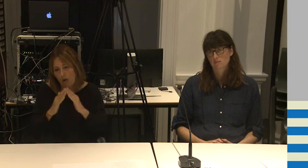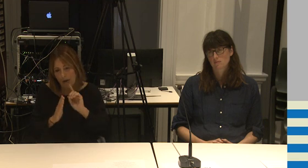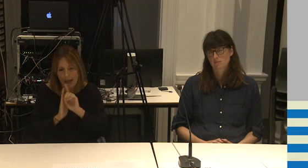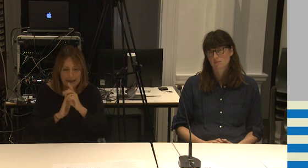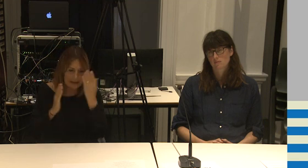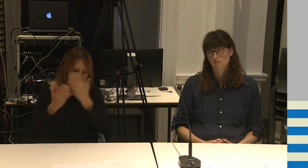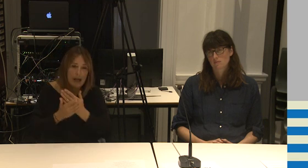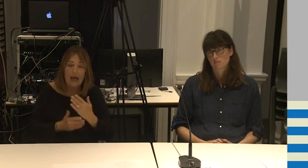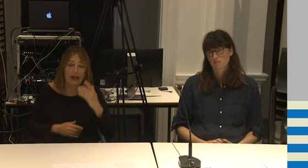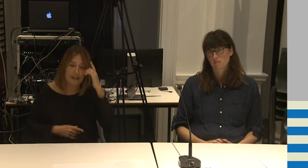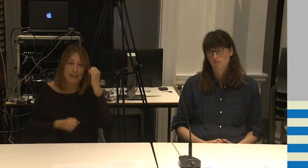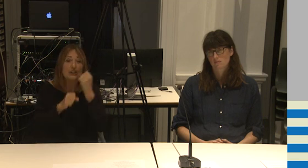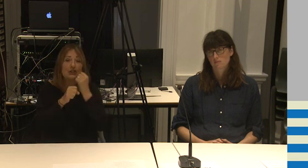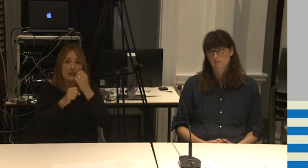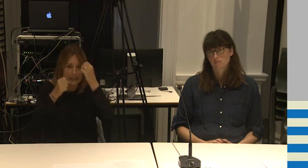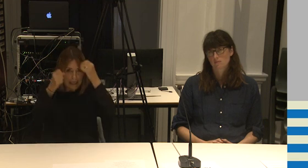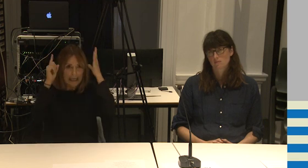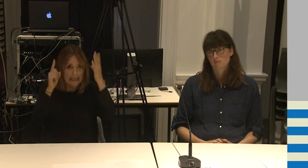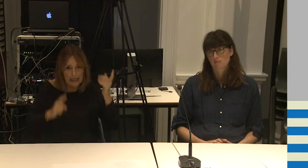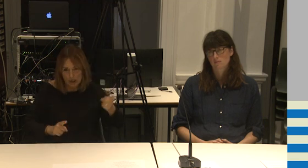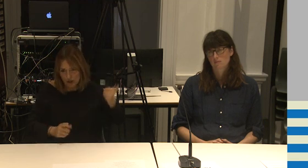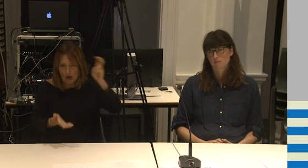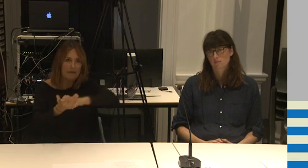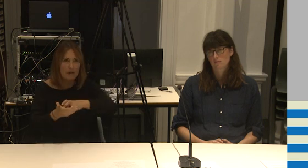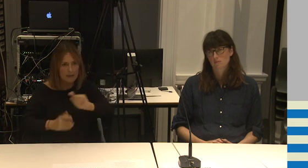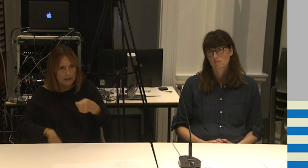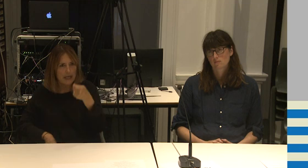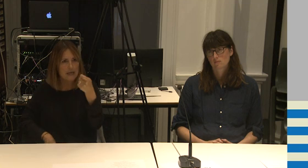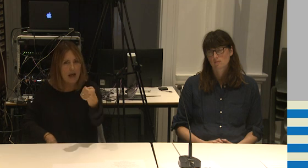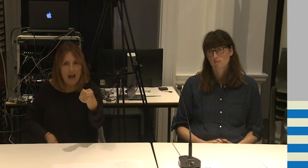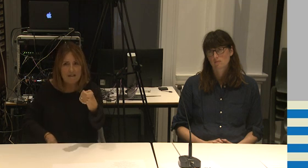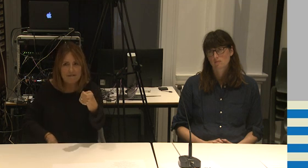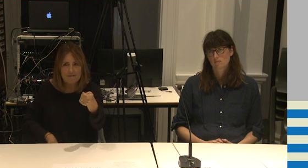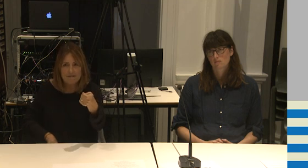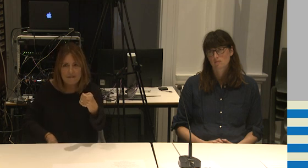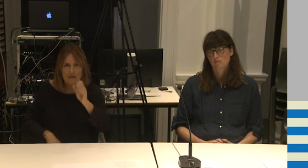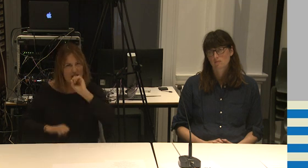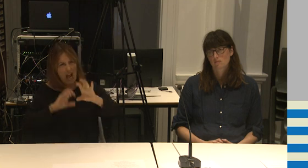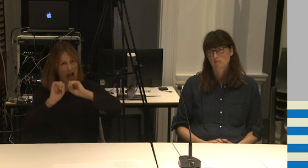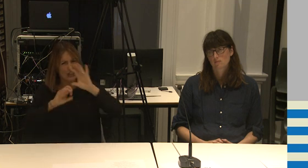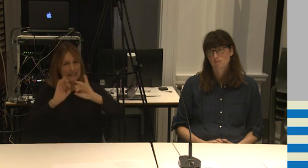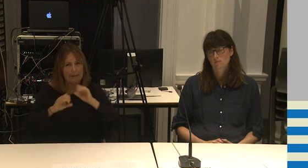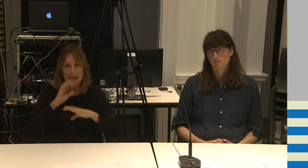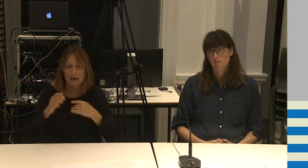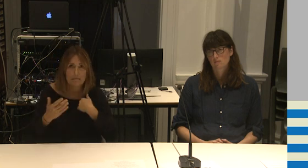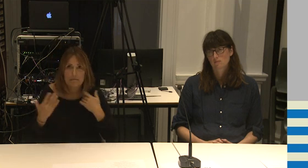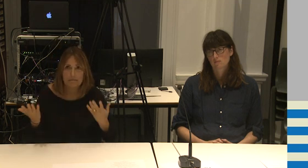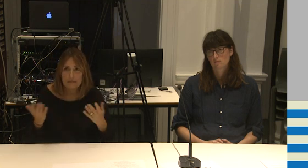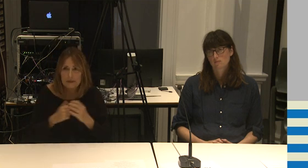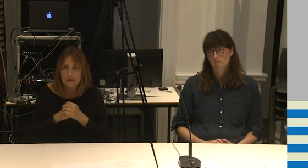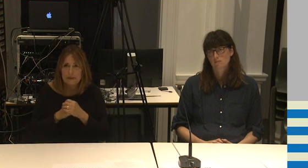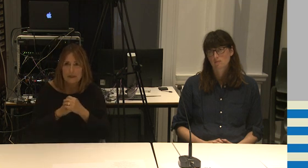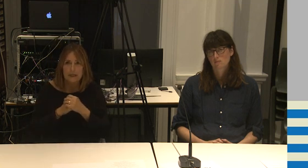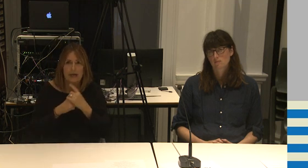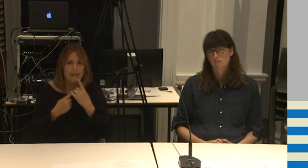little ginger kid jumped in front of me brandishing a knife, and he was going shouting in the face, and I